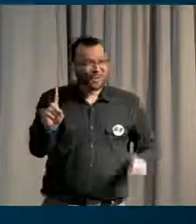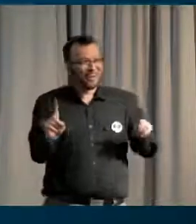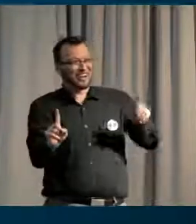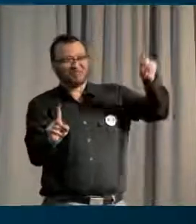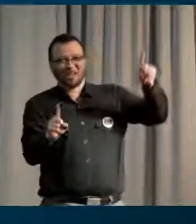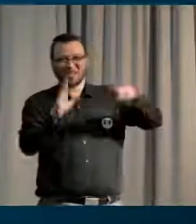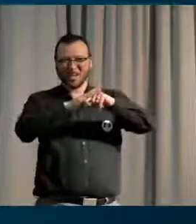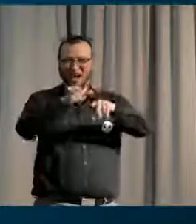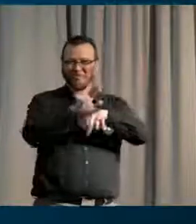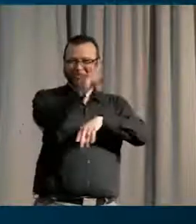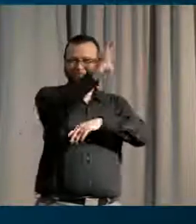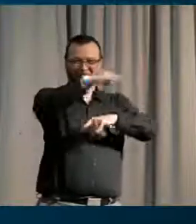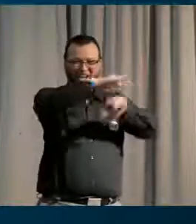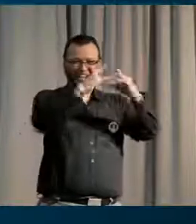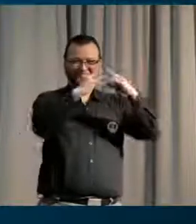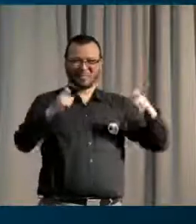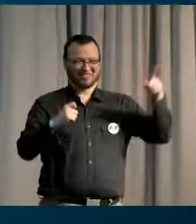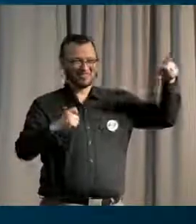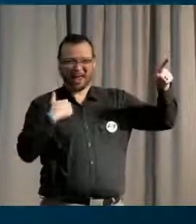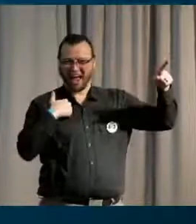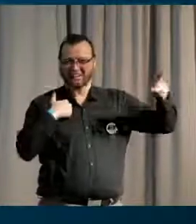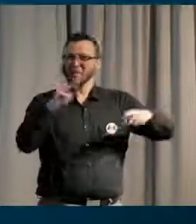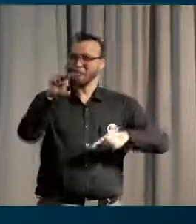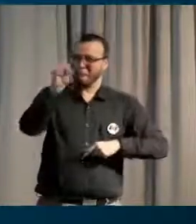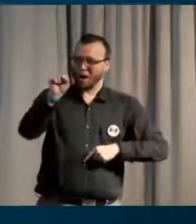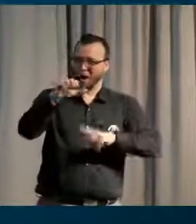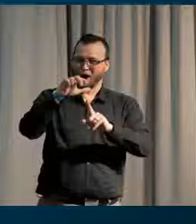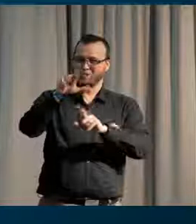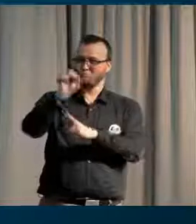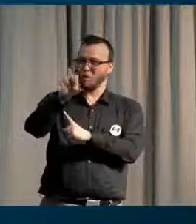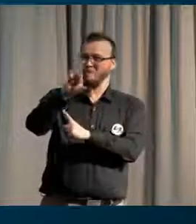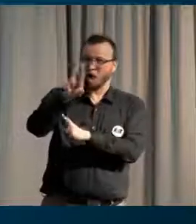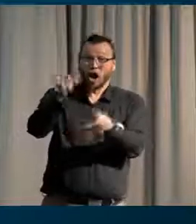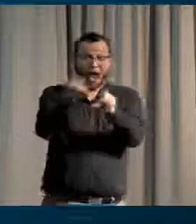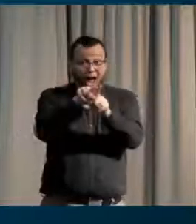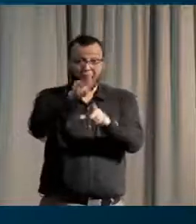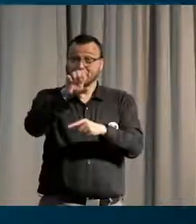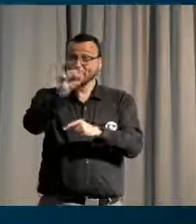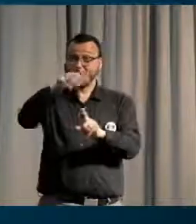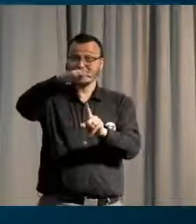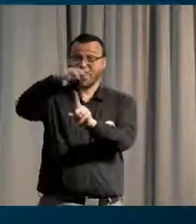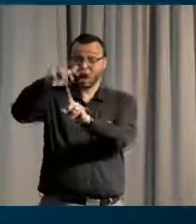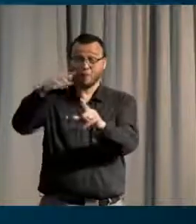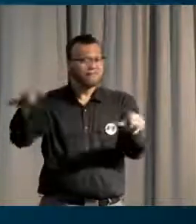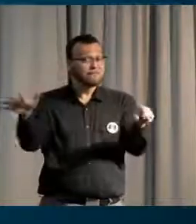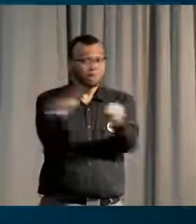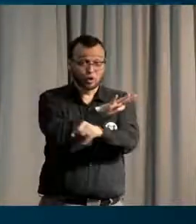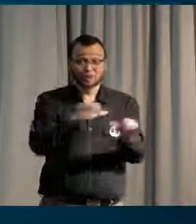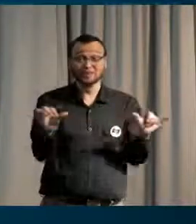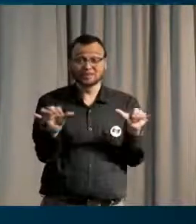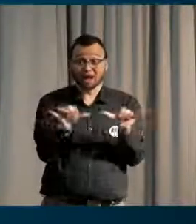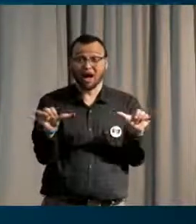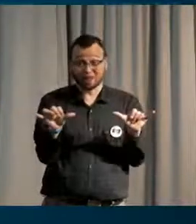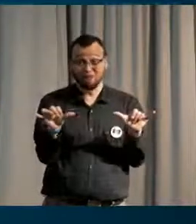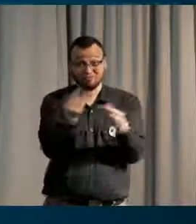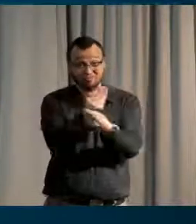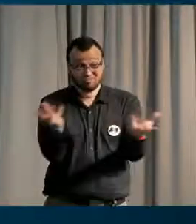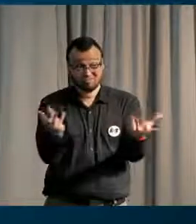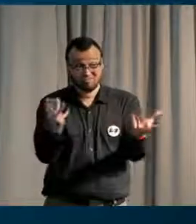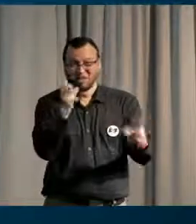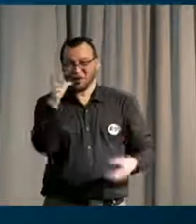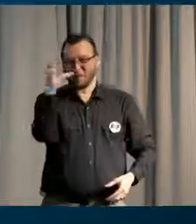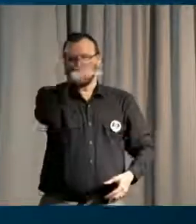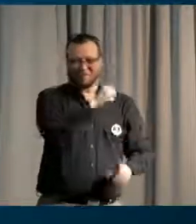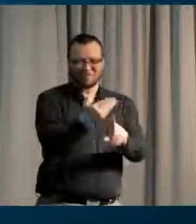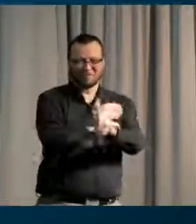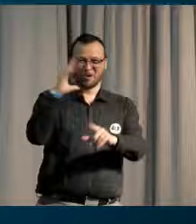Shuttle Pavilion, we've got the Mars rover and Mars helicopter models. Full scale, they're amazing. Please go check them out upstairs. Don't miss it